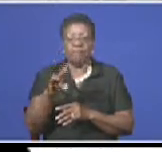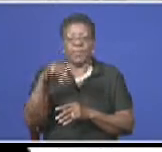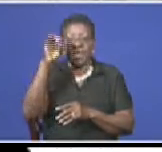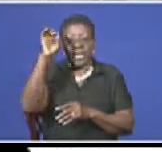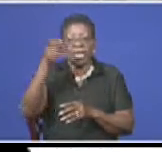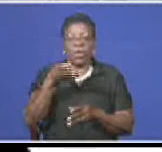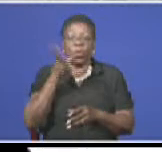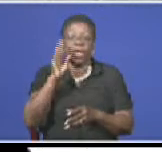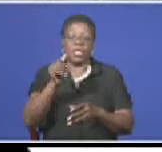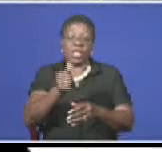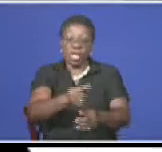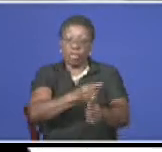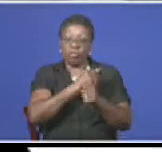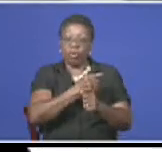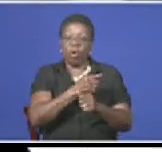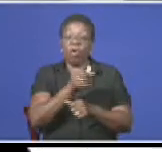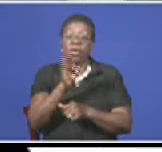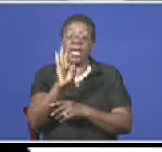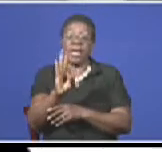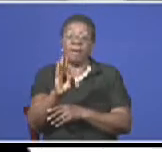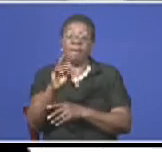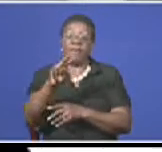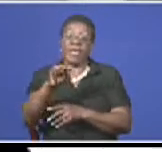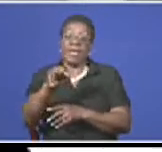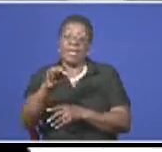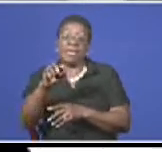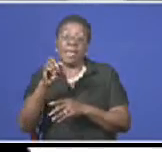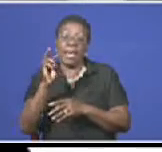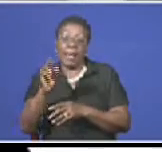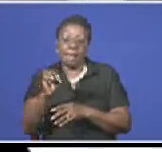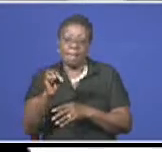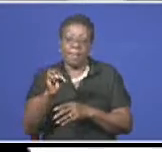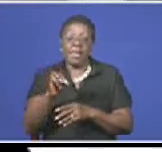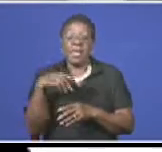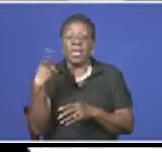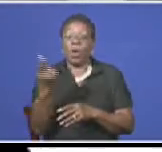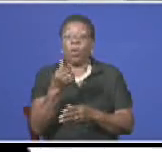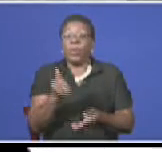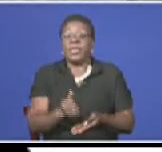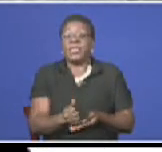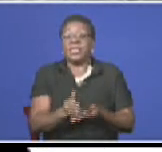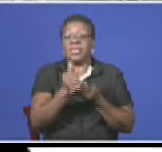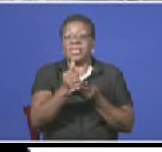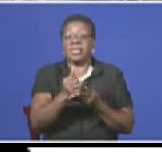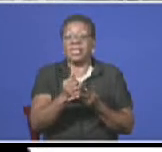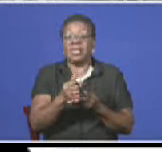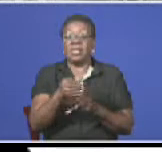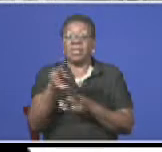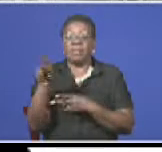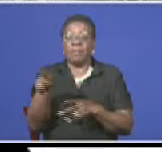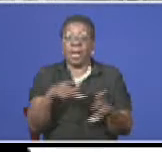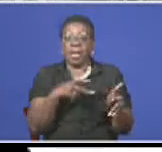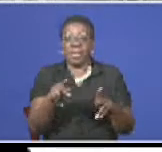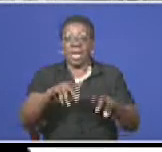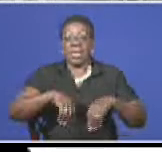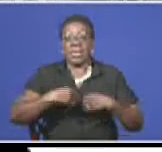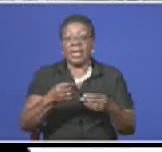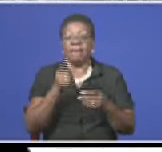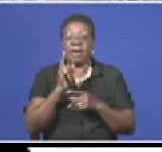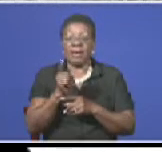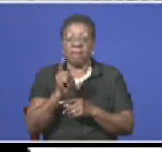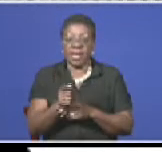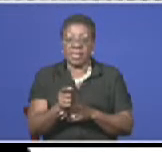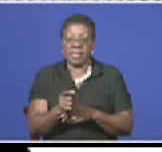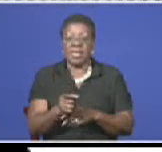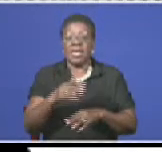the F.N.M. needed finances or needed assistance, he was one of those persons, whether giving advice. He was on a number